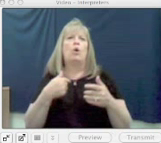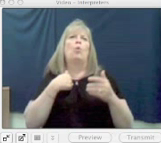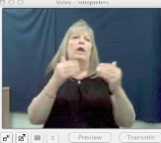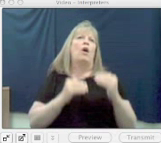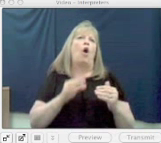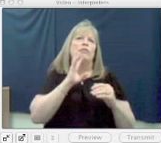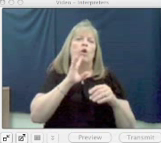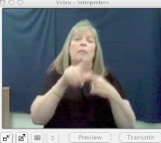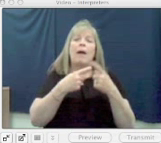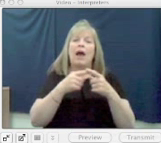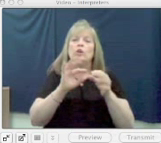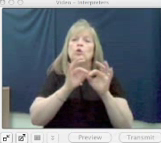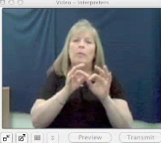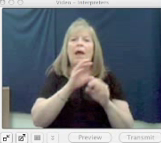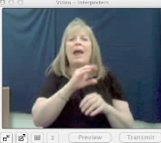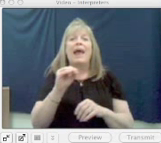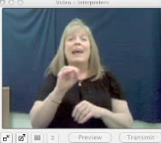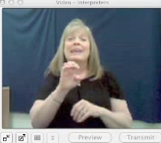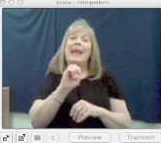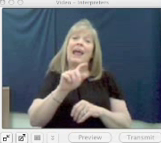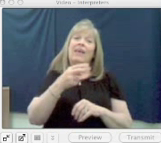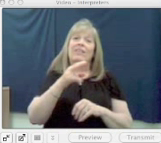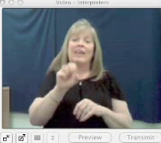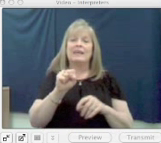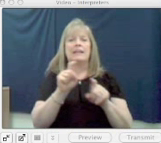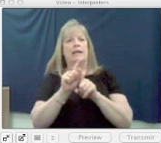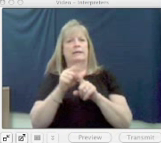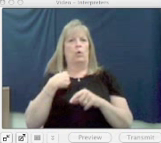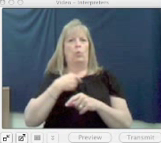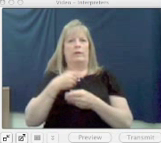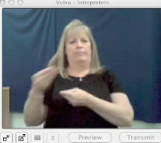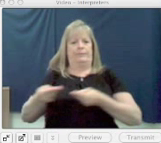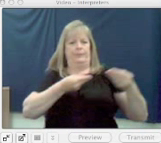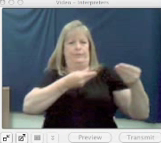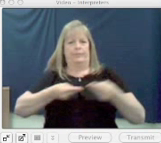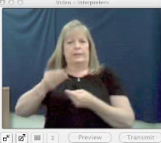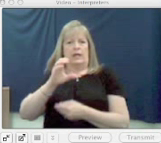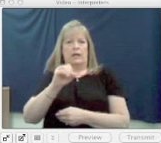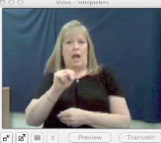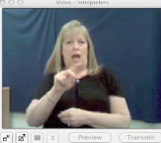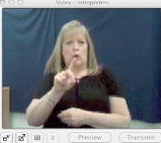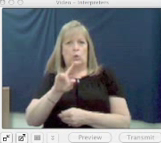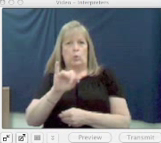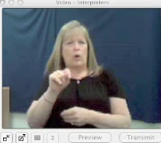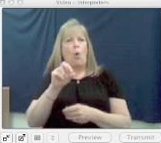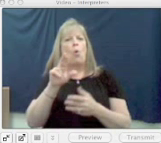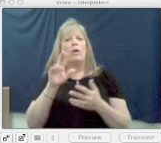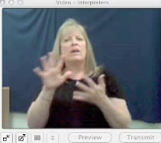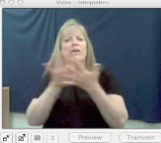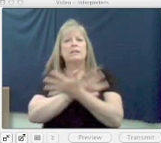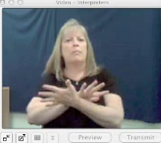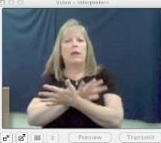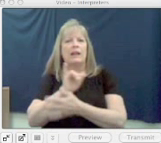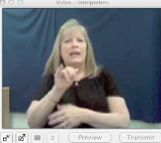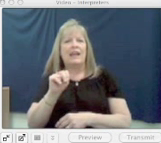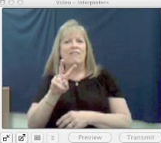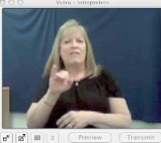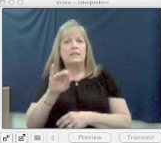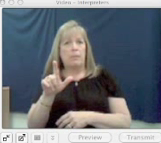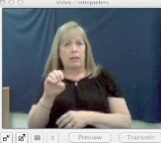based in a conduit or invisibility model. And while many people might say, well, that's really an old